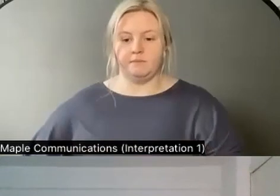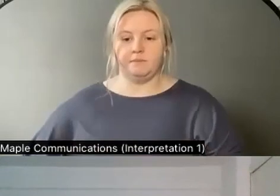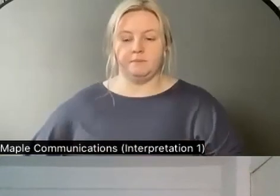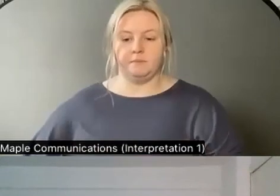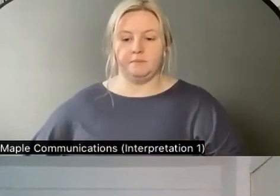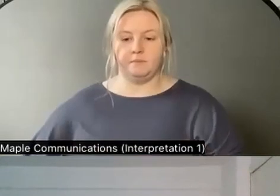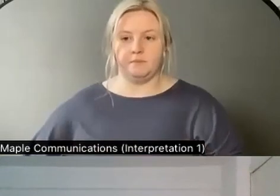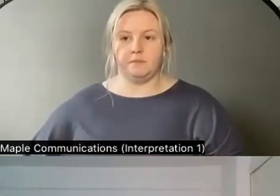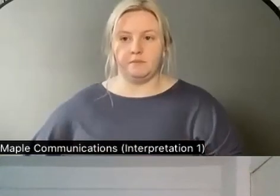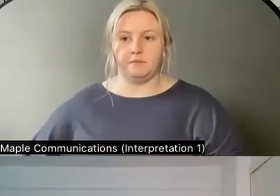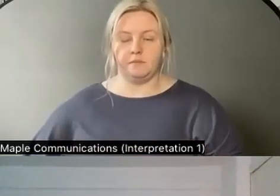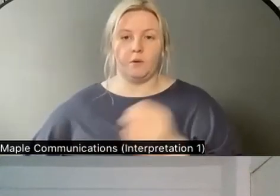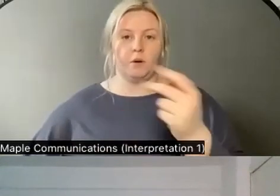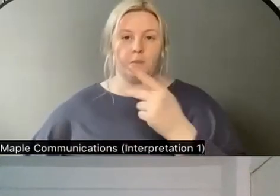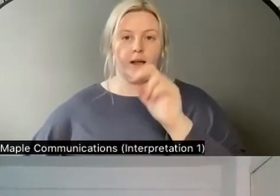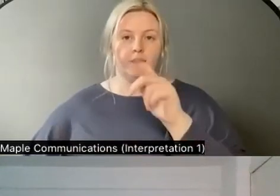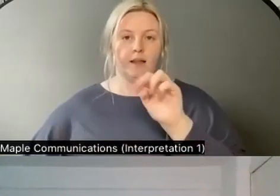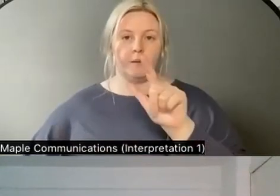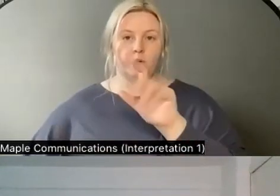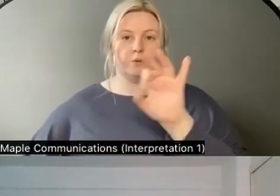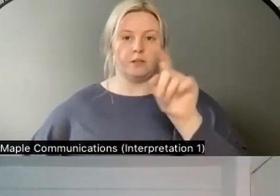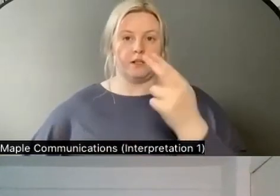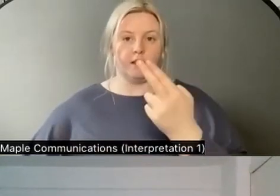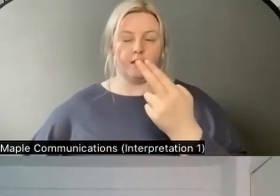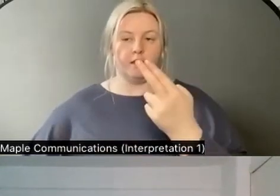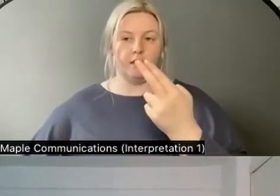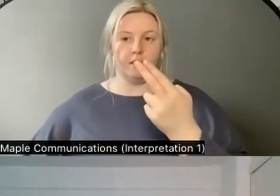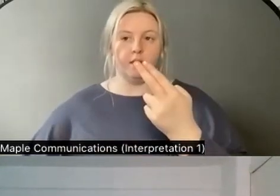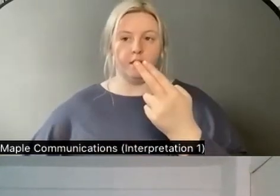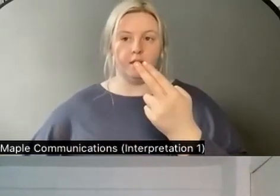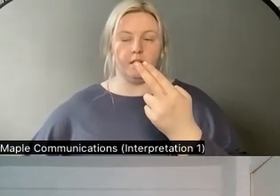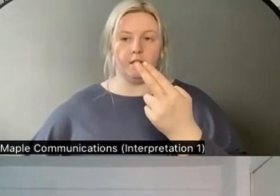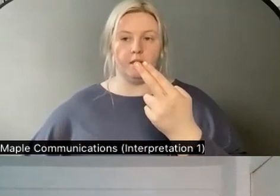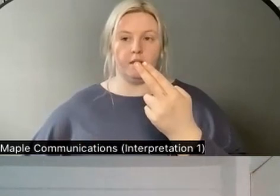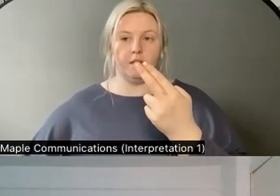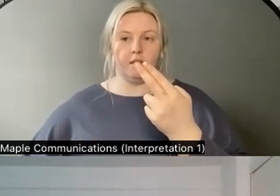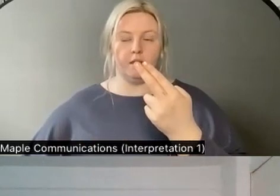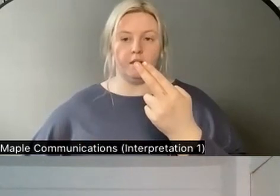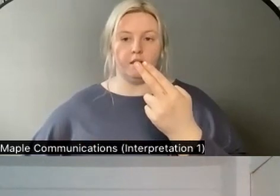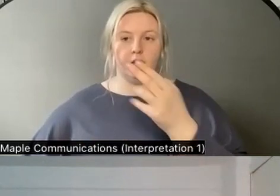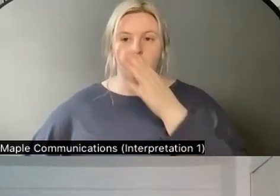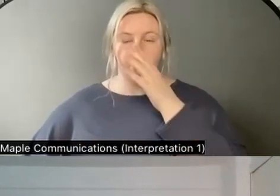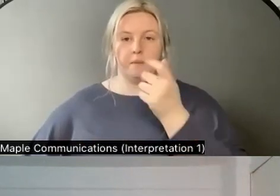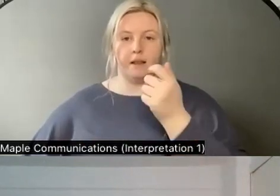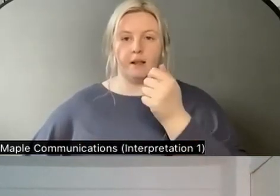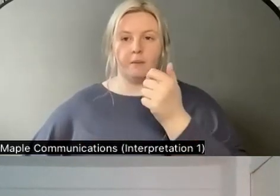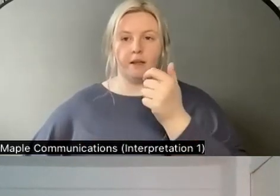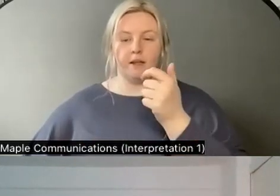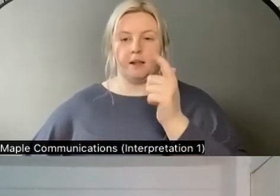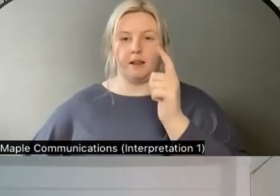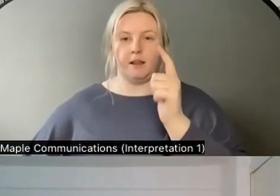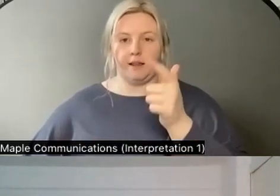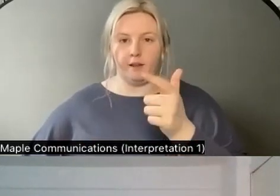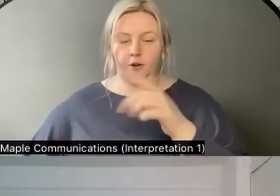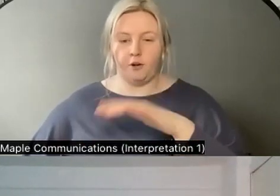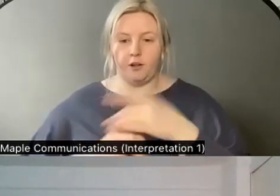We're back on April 29th. It will be a little later in the day. Watch our Twitter